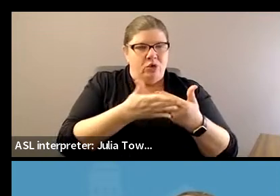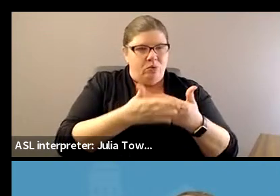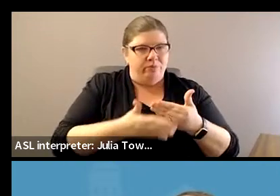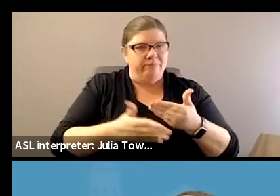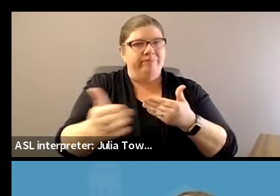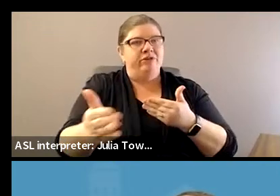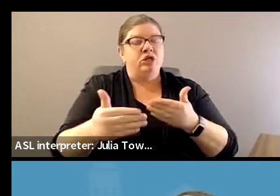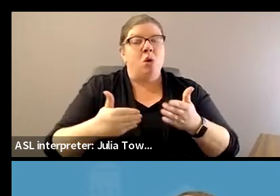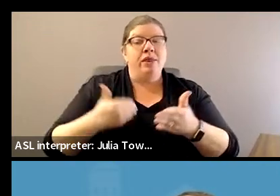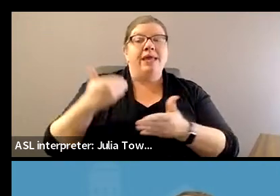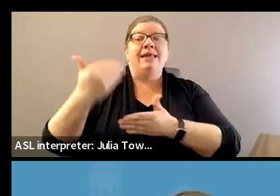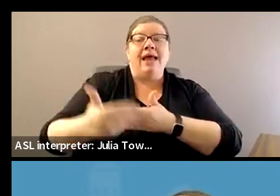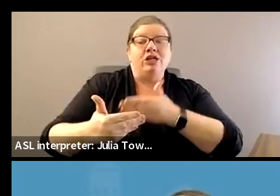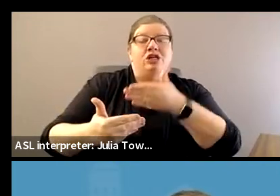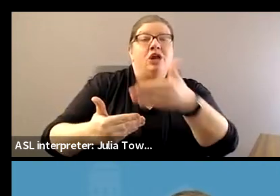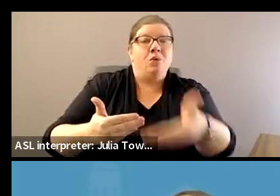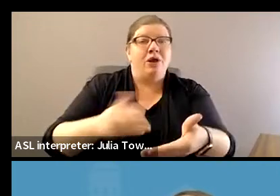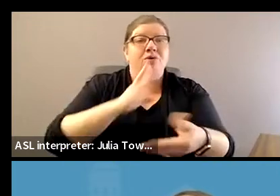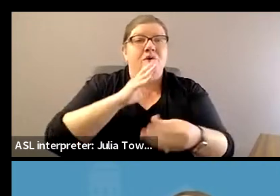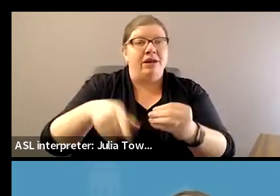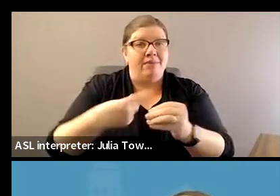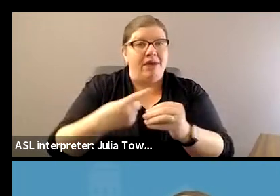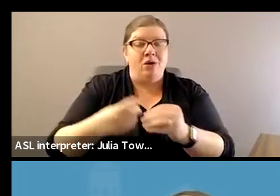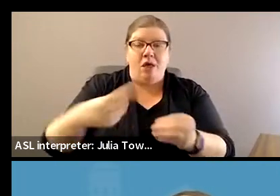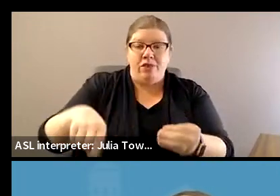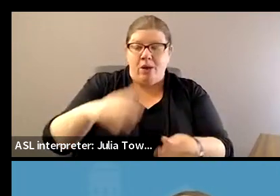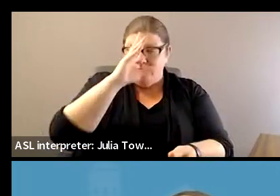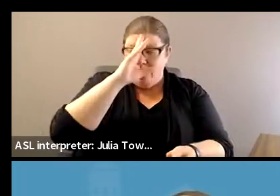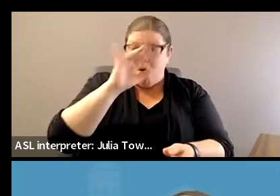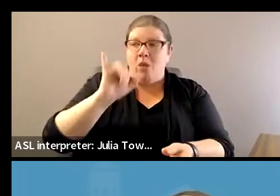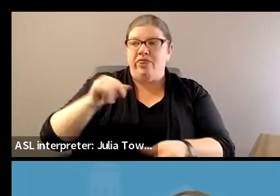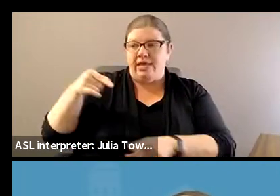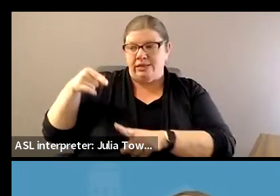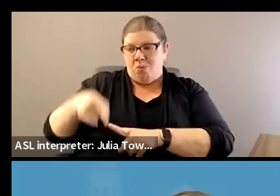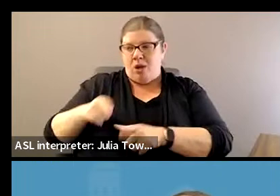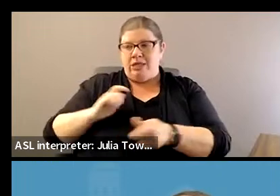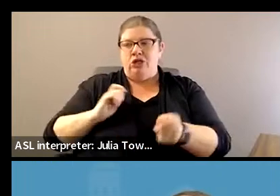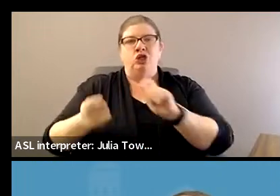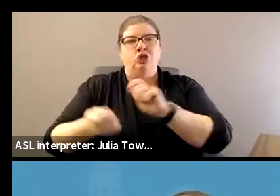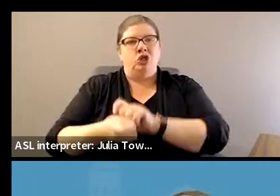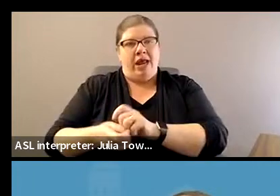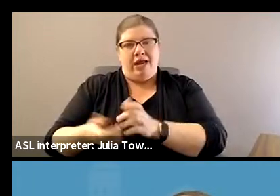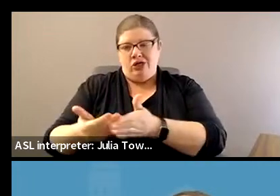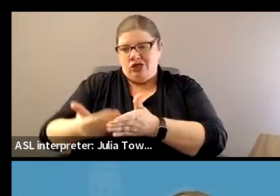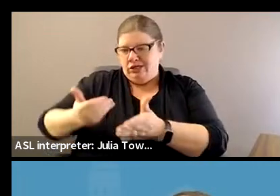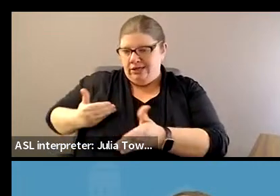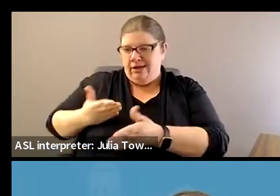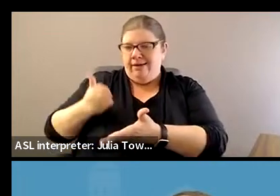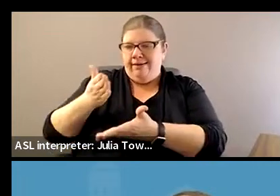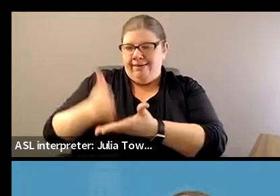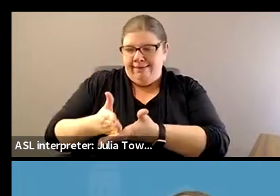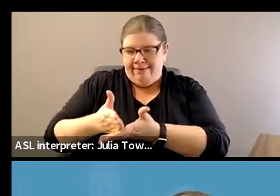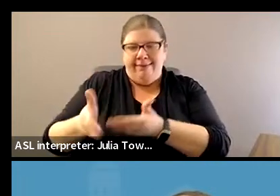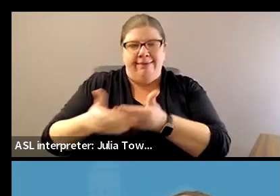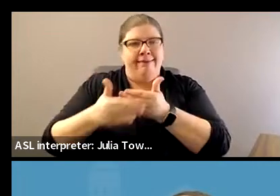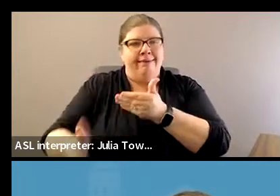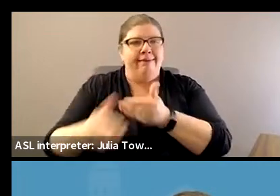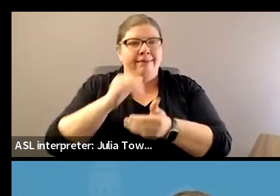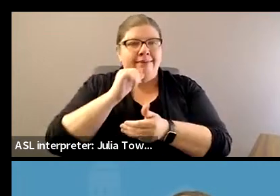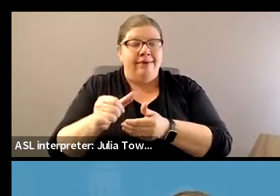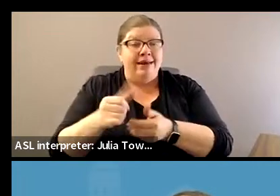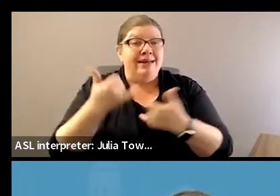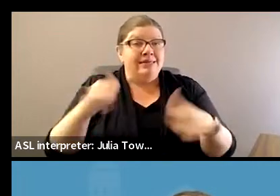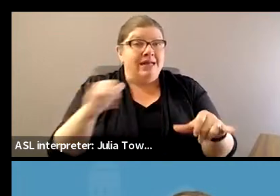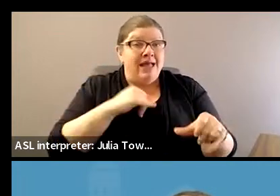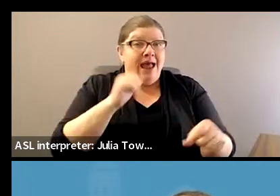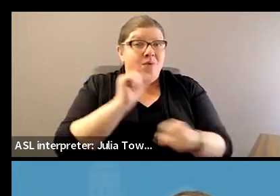next generations are talking about that, they'll know, yes, at this point, there was a change in that and it didn't continue. Yes, do we have work to do because